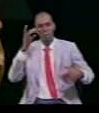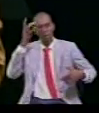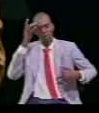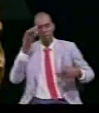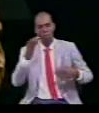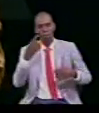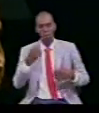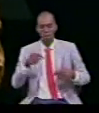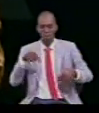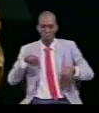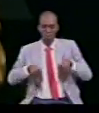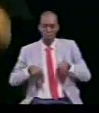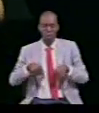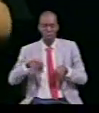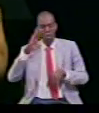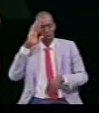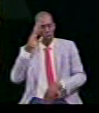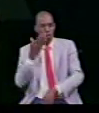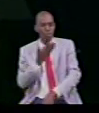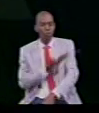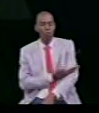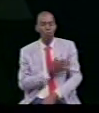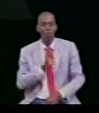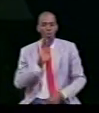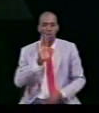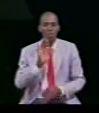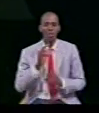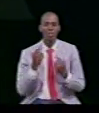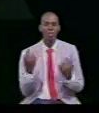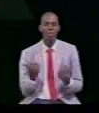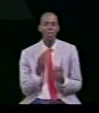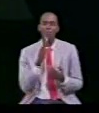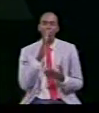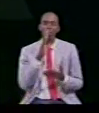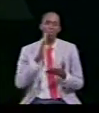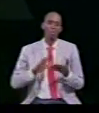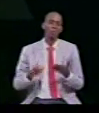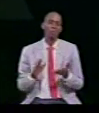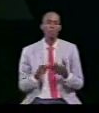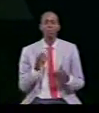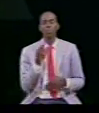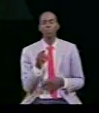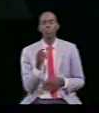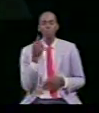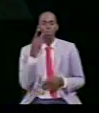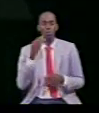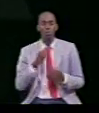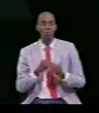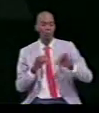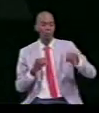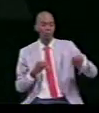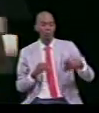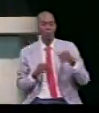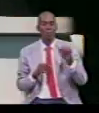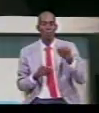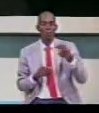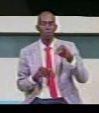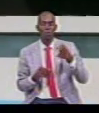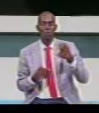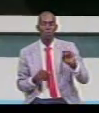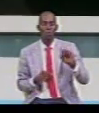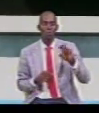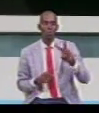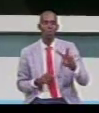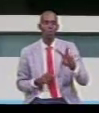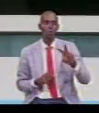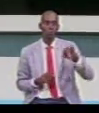palsy, son, thy sins be forgiven thee. Look at James chapter 2. In